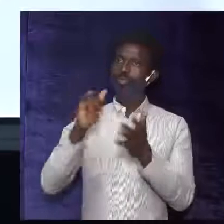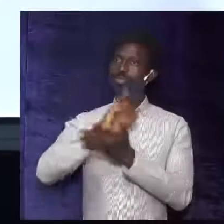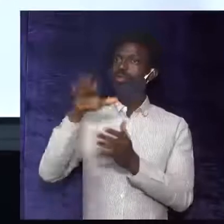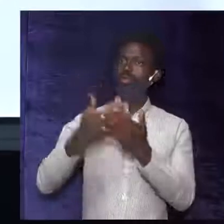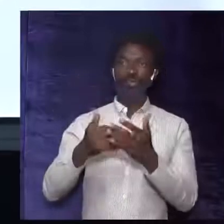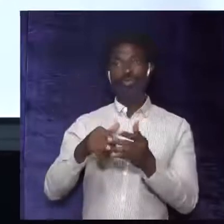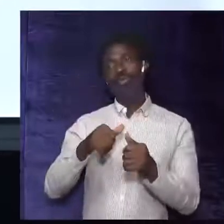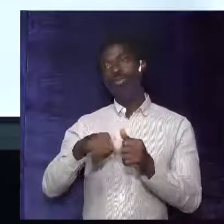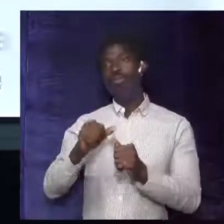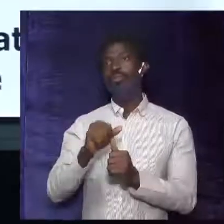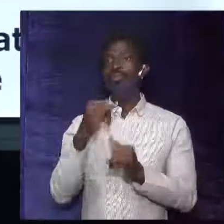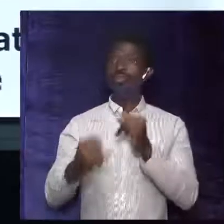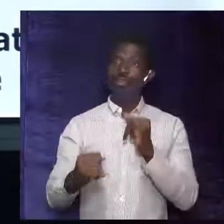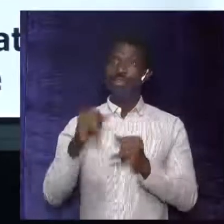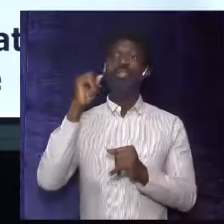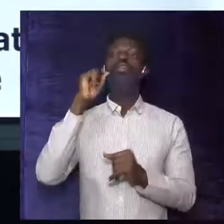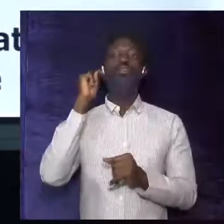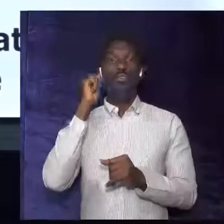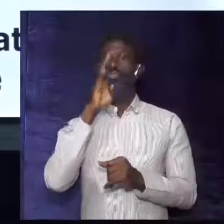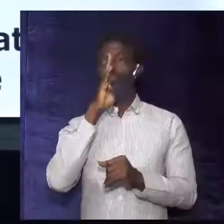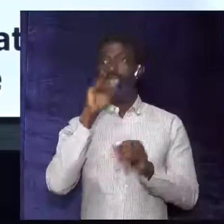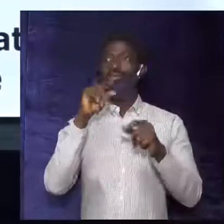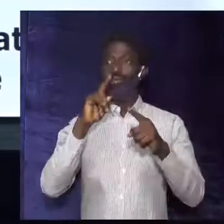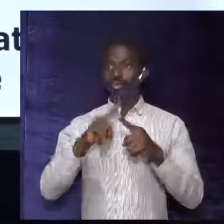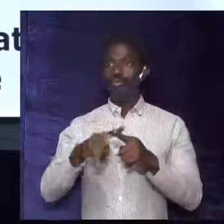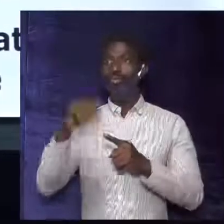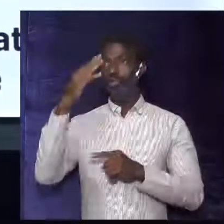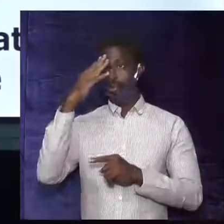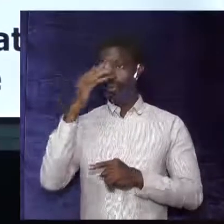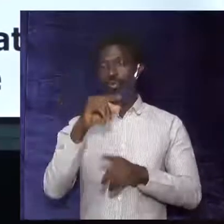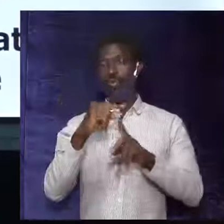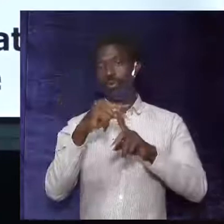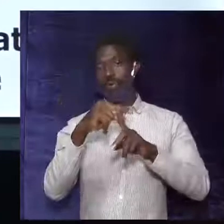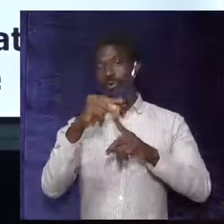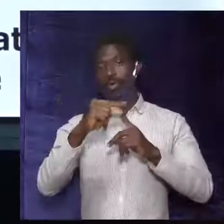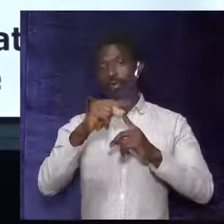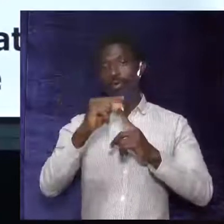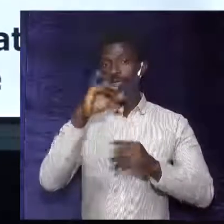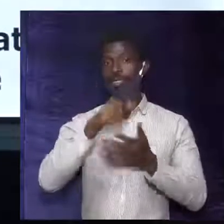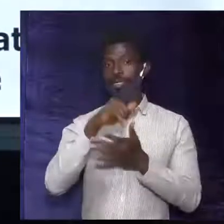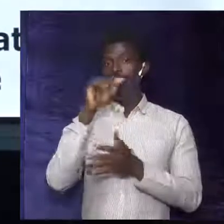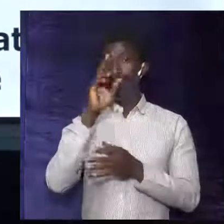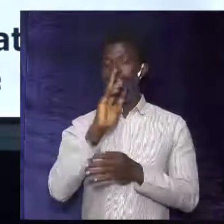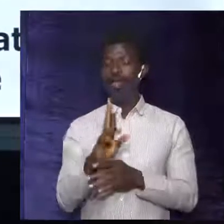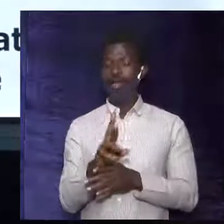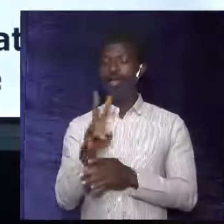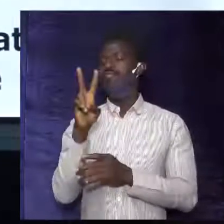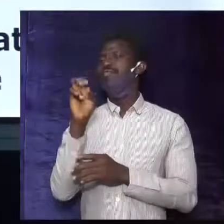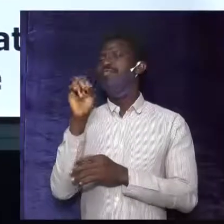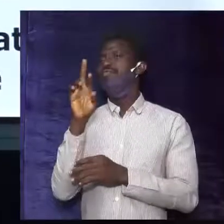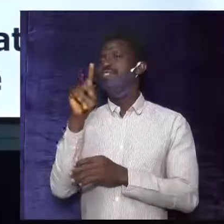about very soon. Finally, you should be able to identify angles that are, we call them